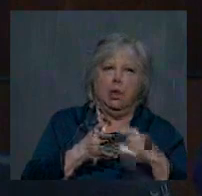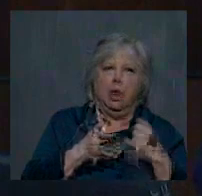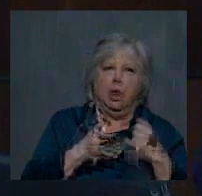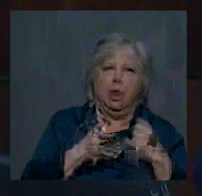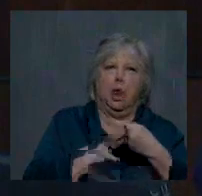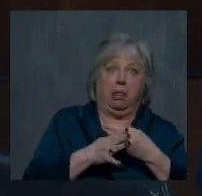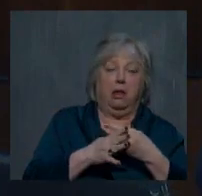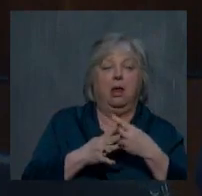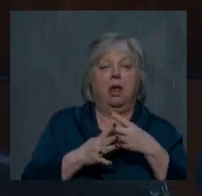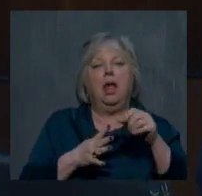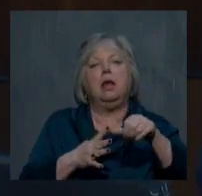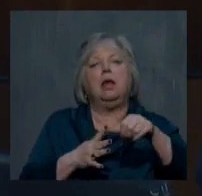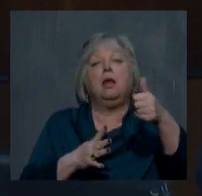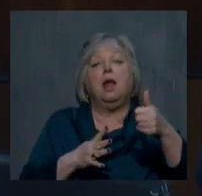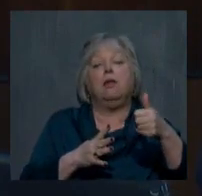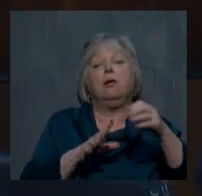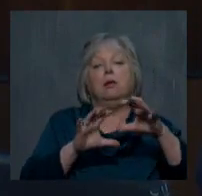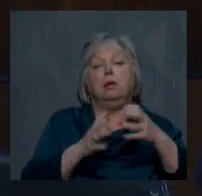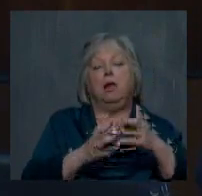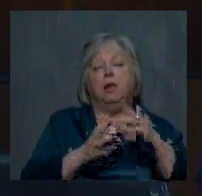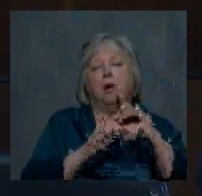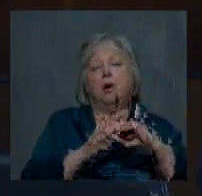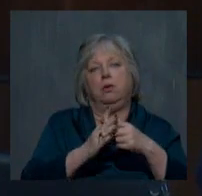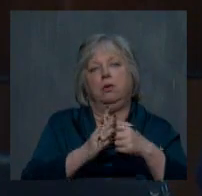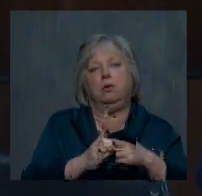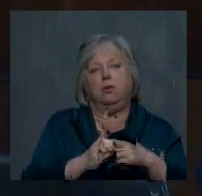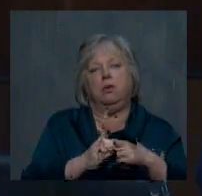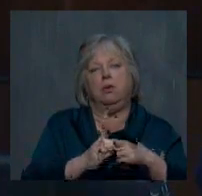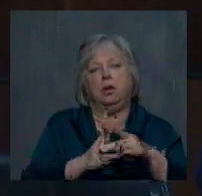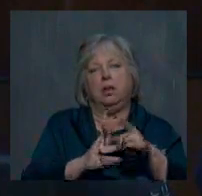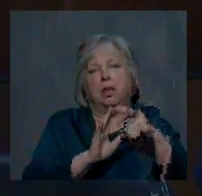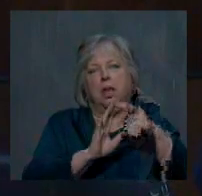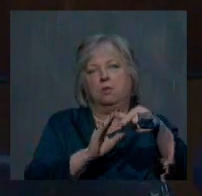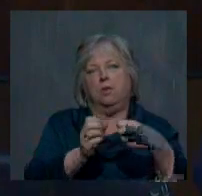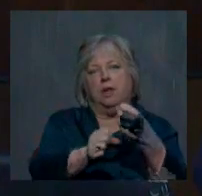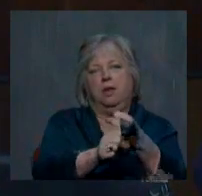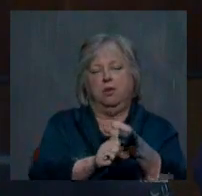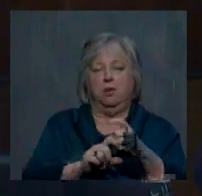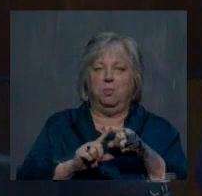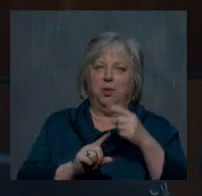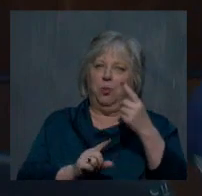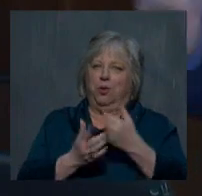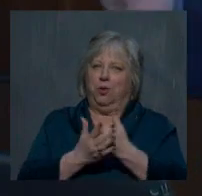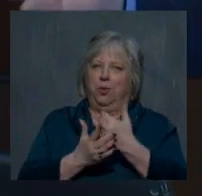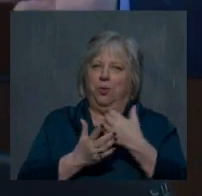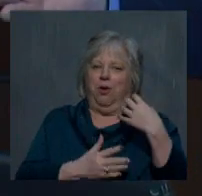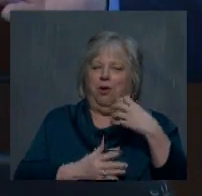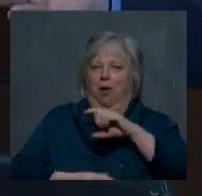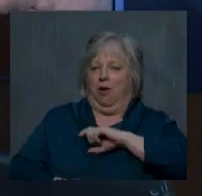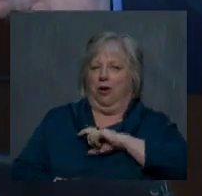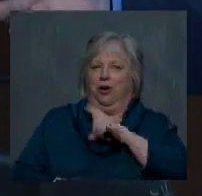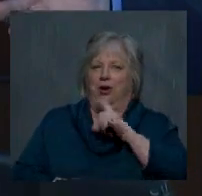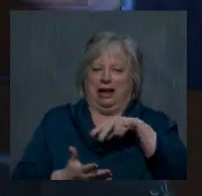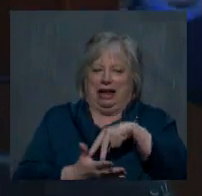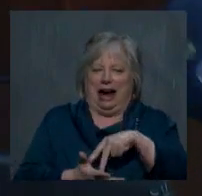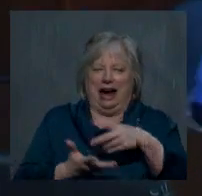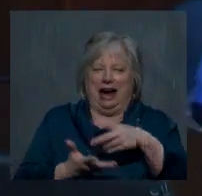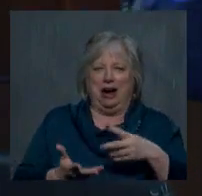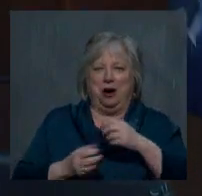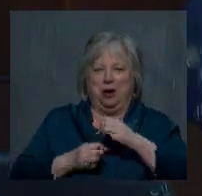with last little game here, we're done. But we're off here protecting us.